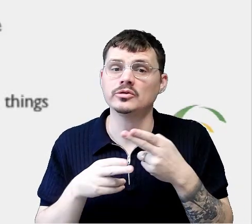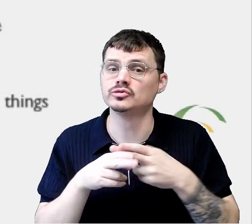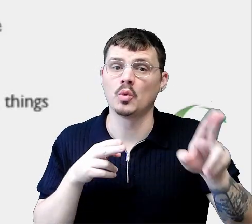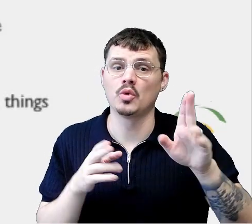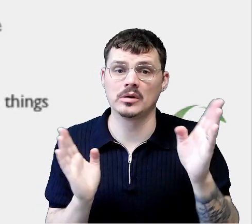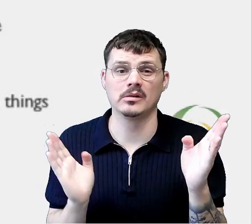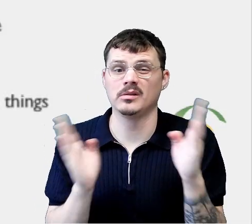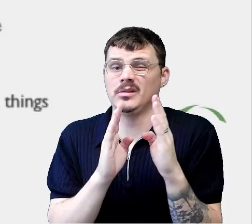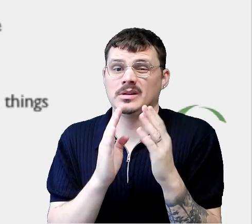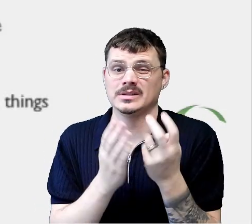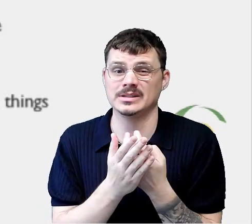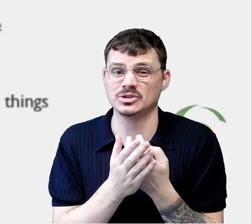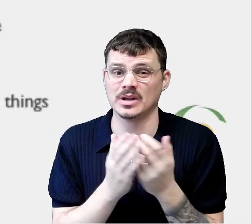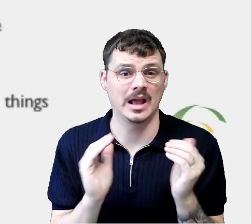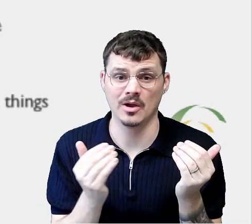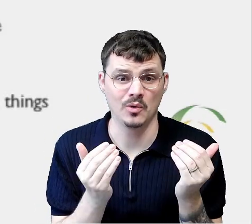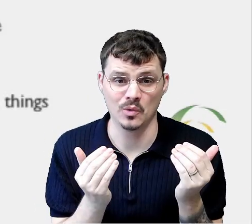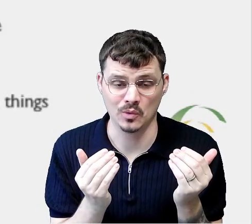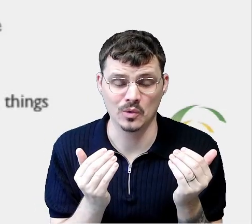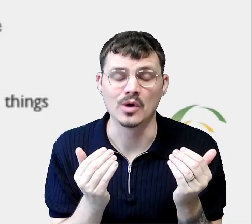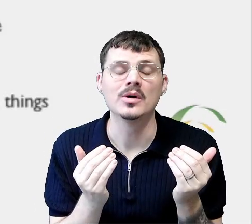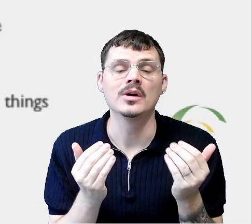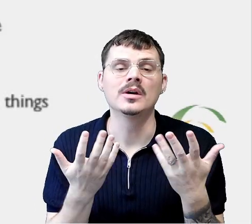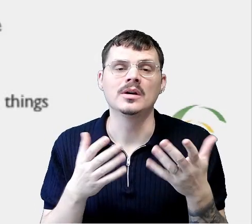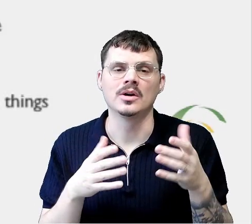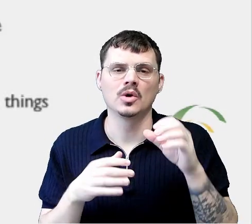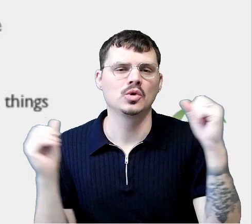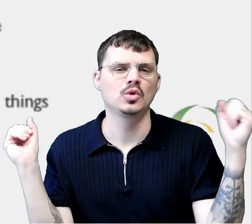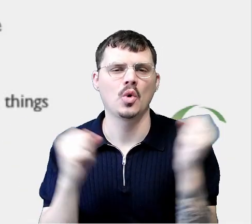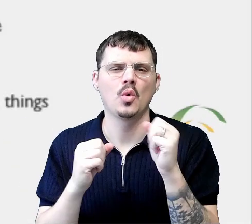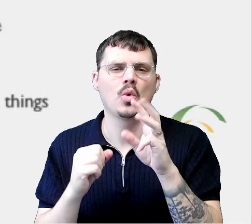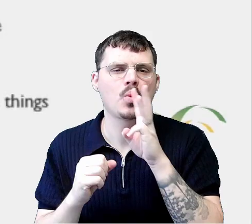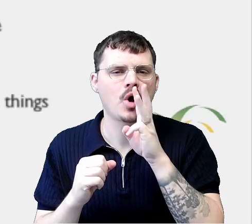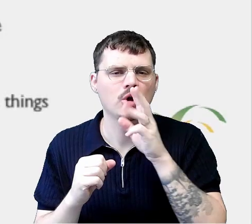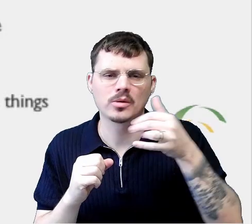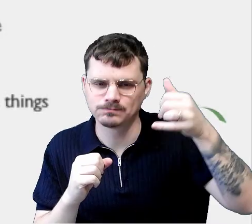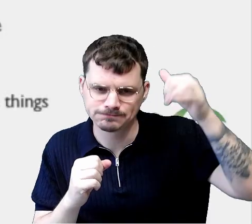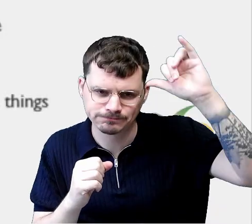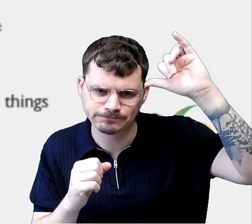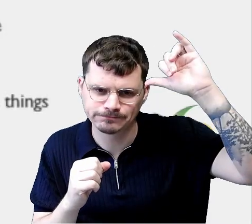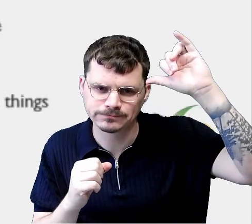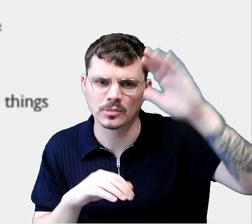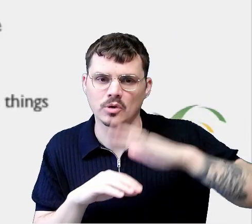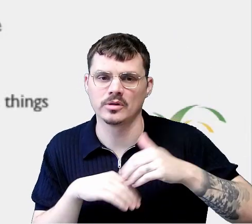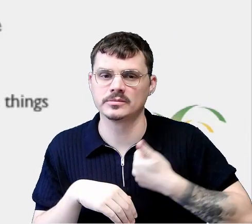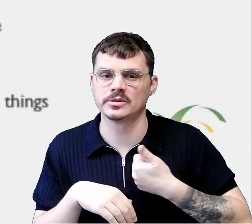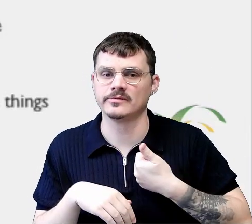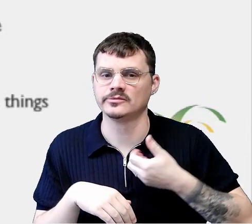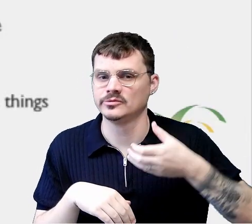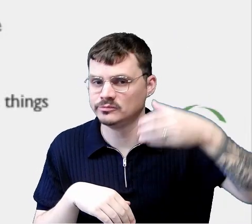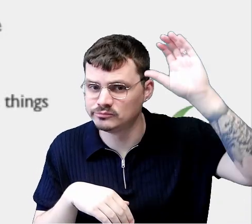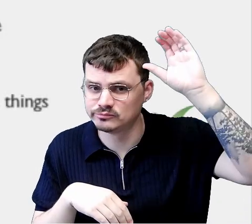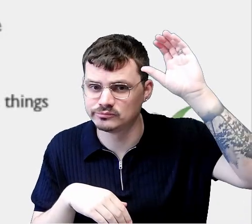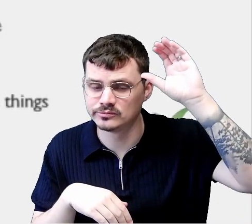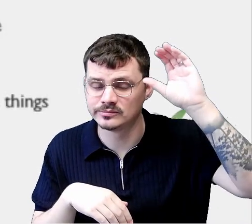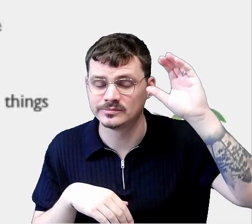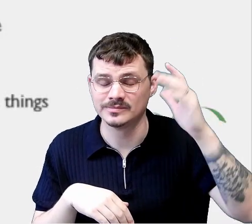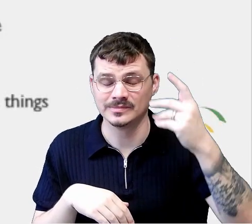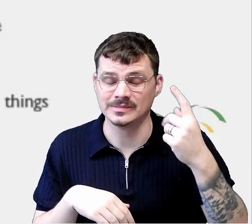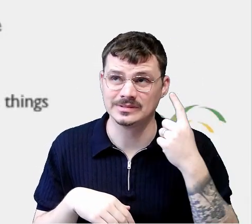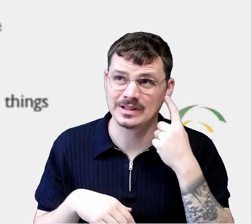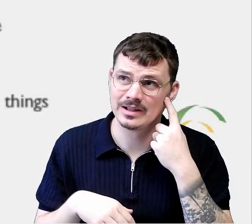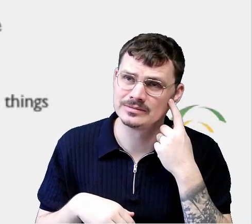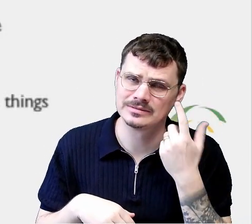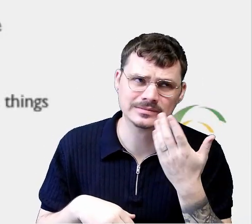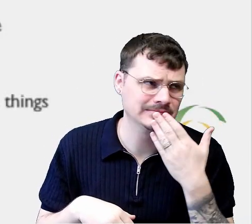shorten a seizure by pouring cold water on themselves, which sounds